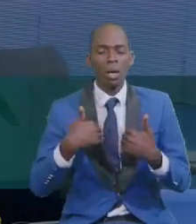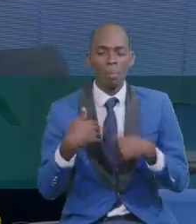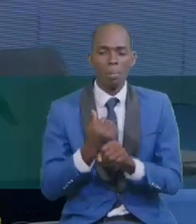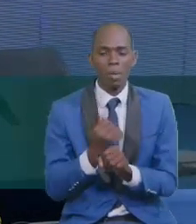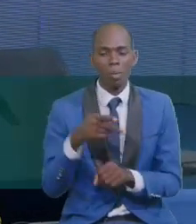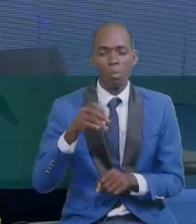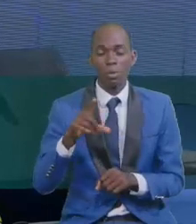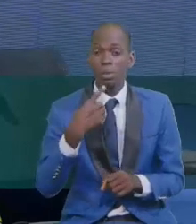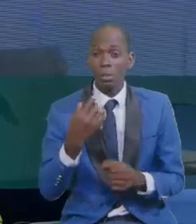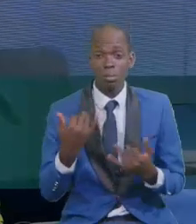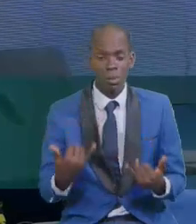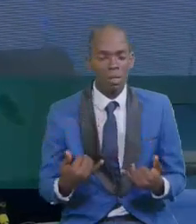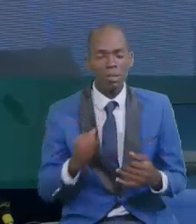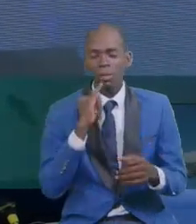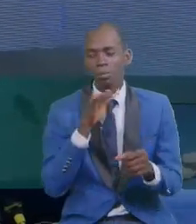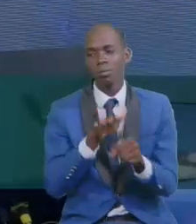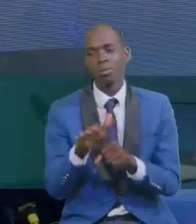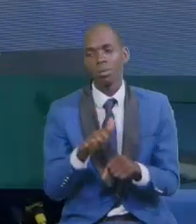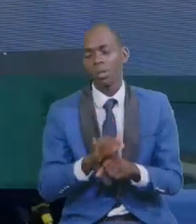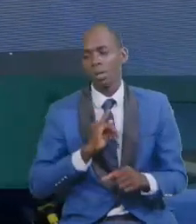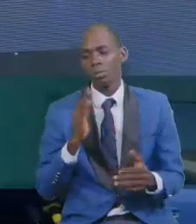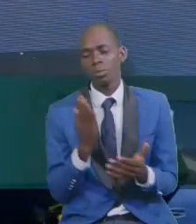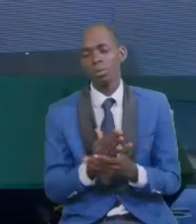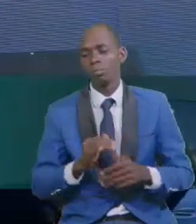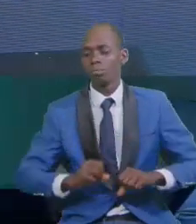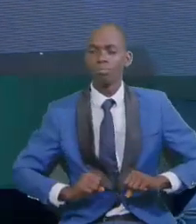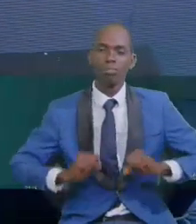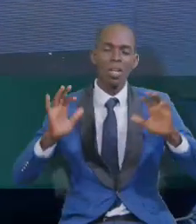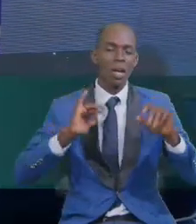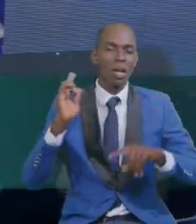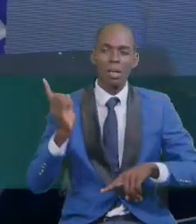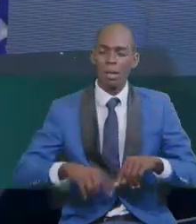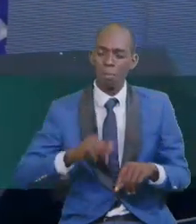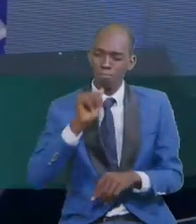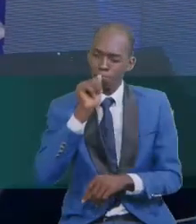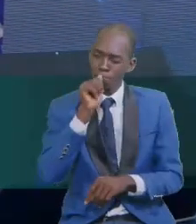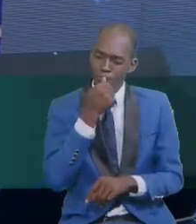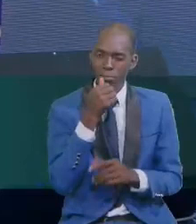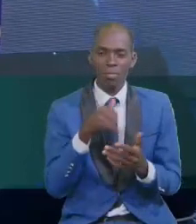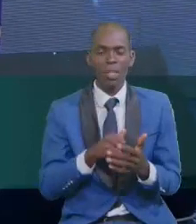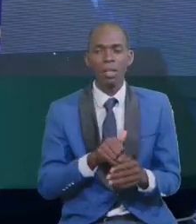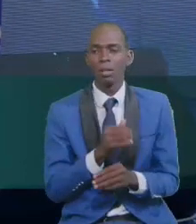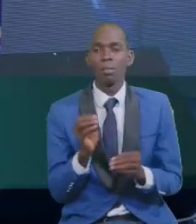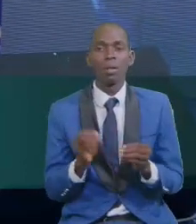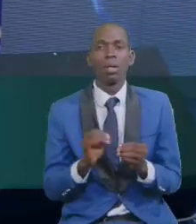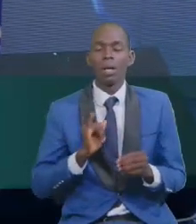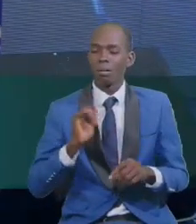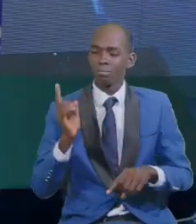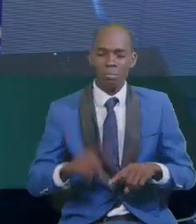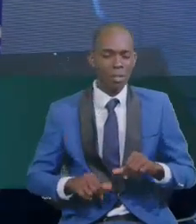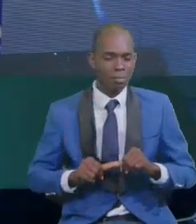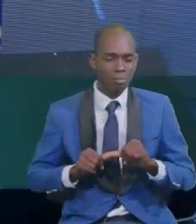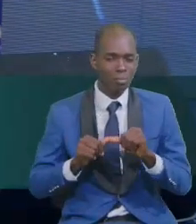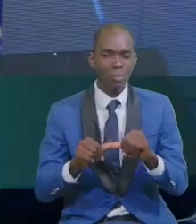enough. I can't bear that anymore. I can't move on